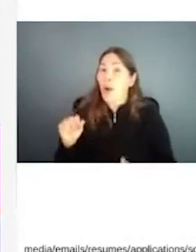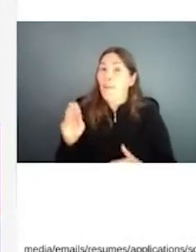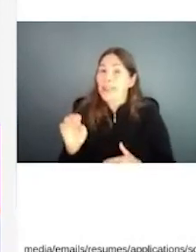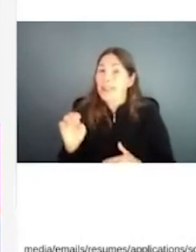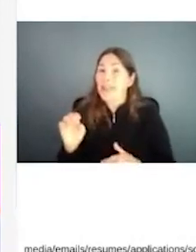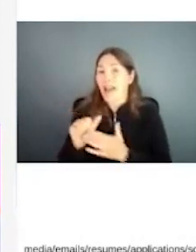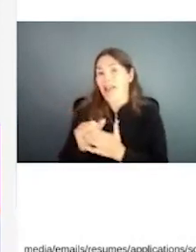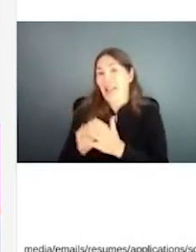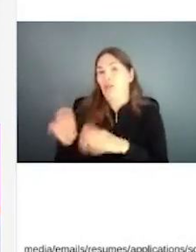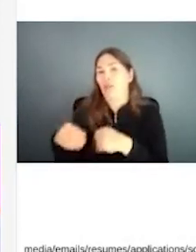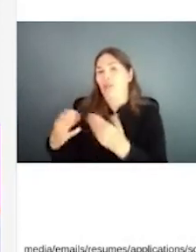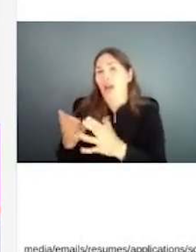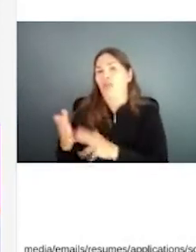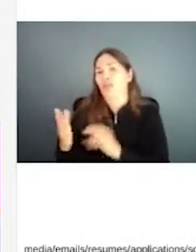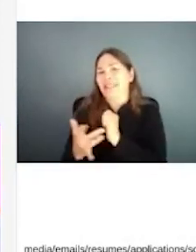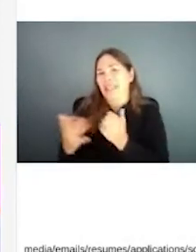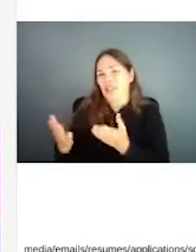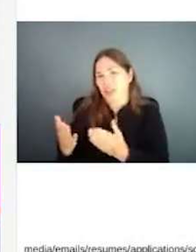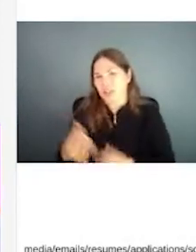that's provided through your tech services.